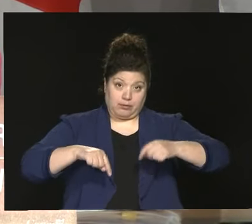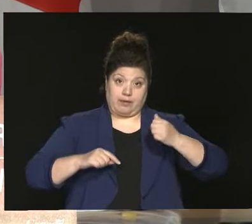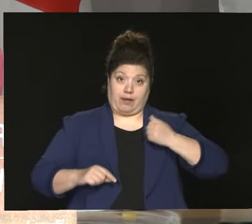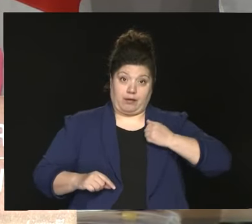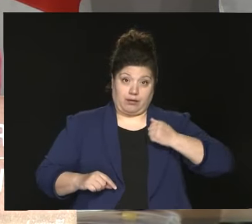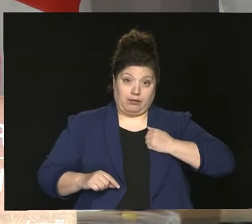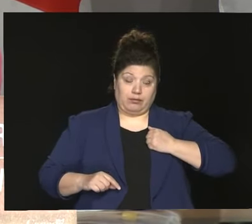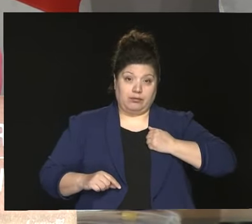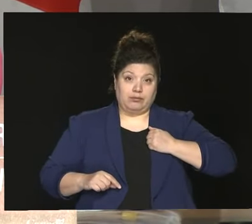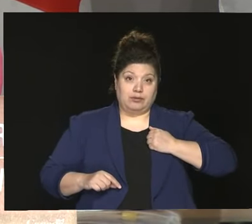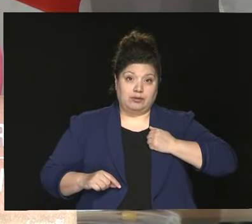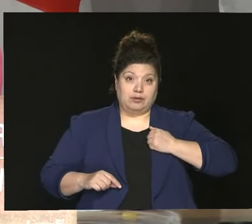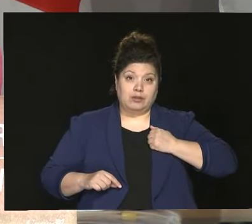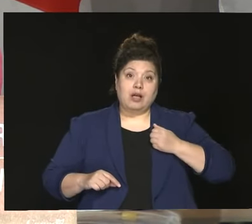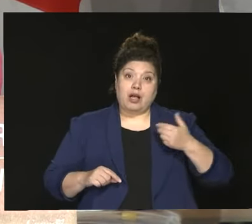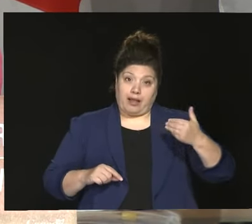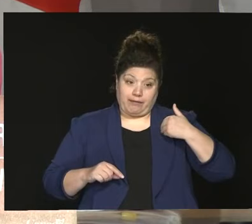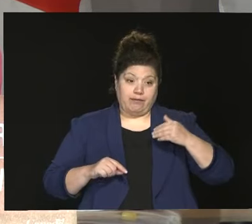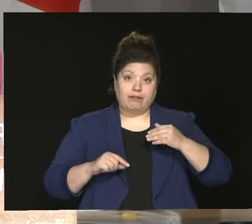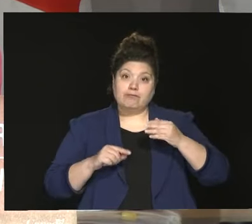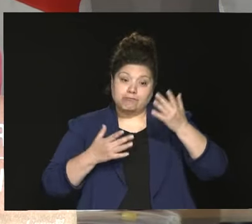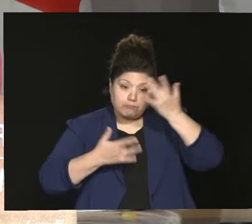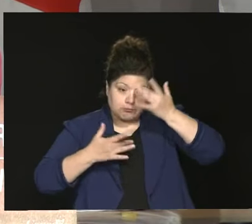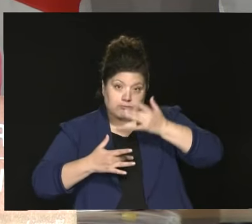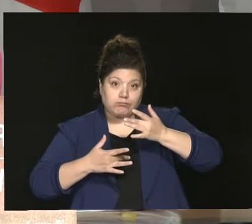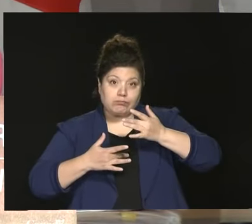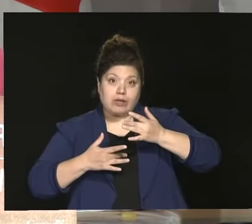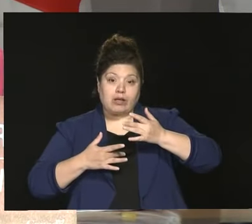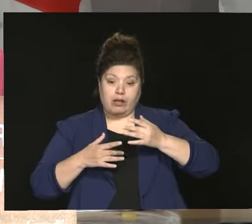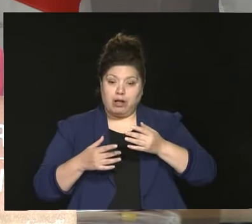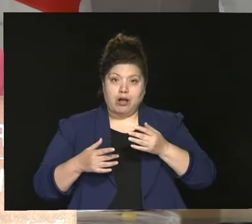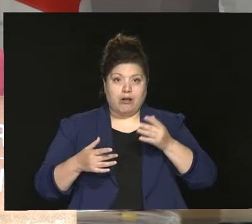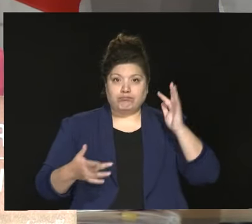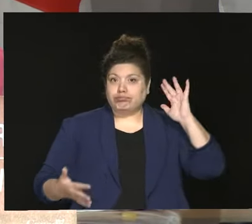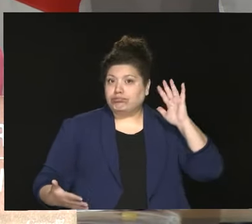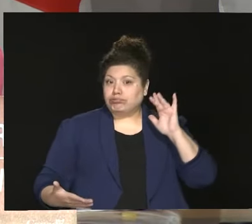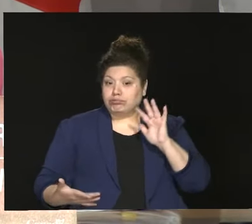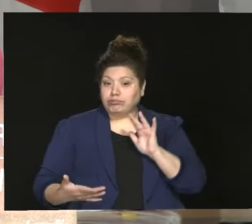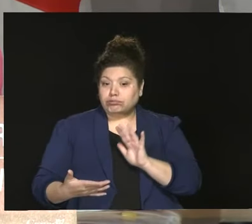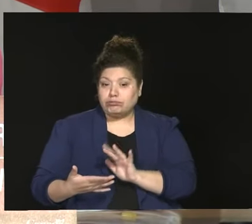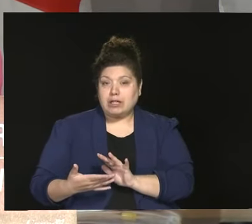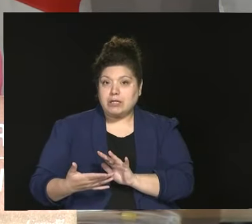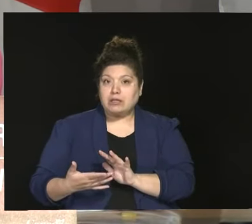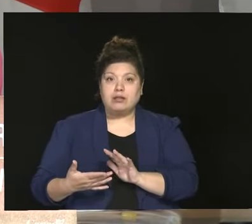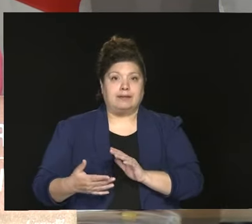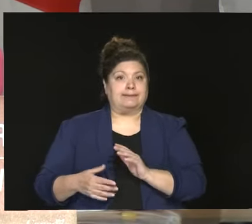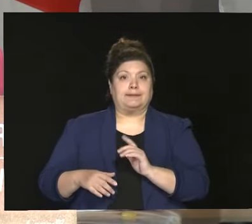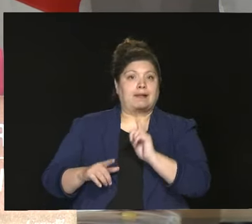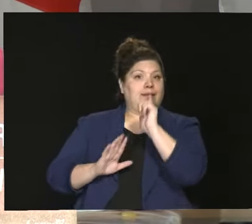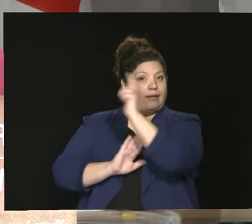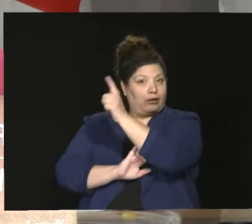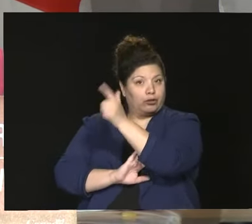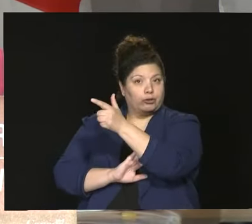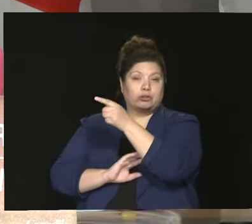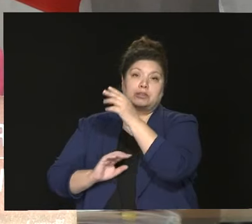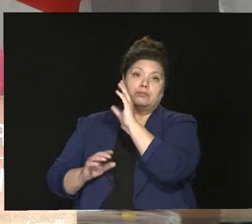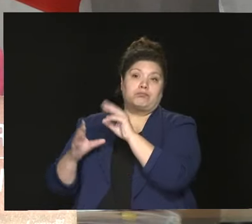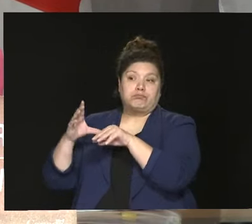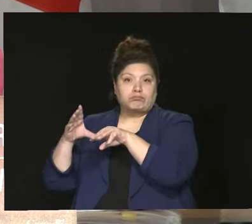transmissions have all been under control that we can even begin to look at some of those. So shoring up